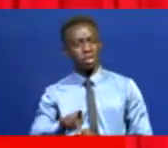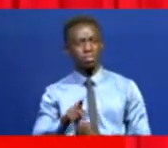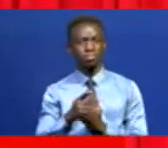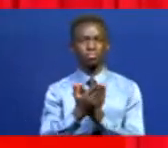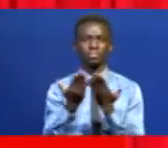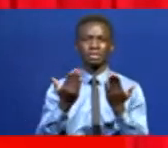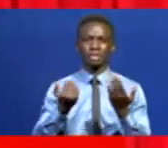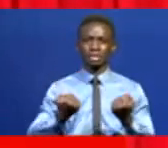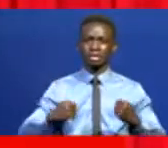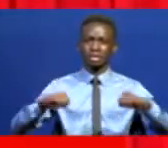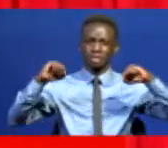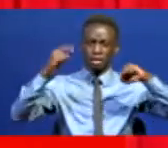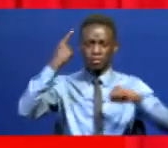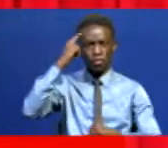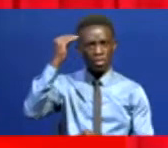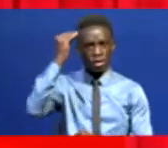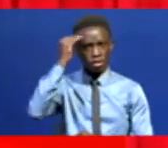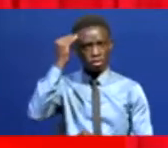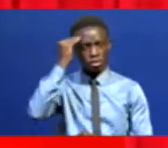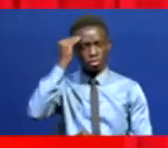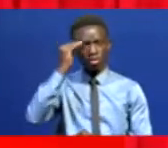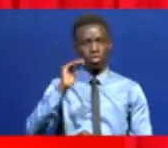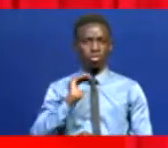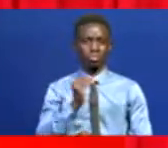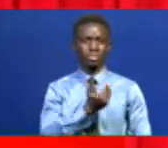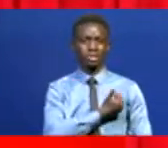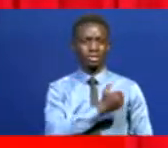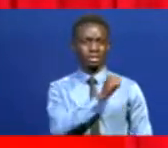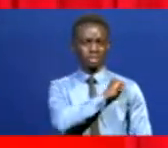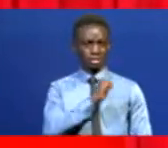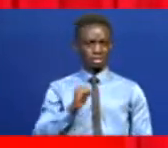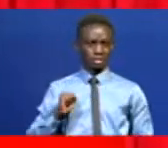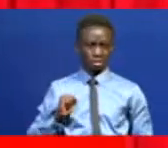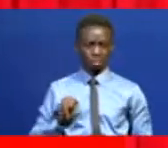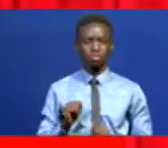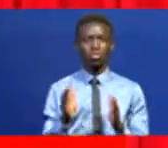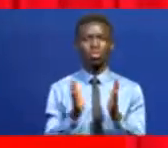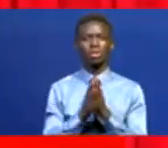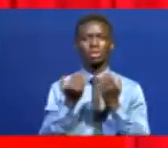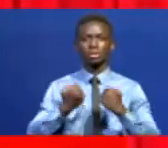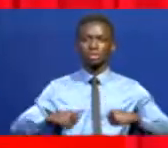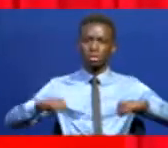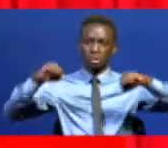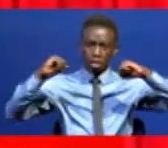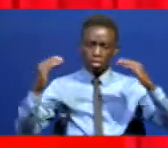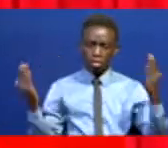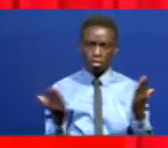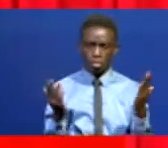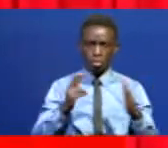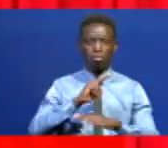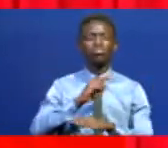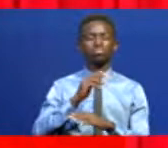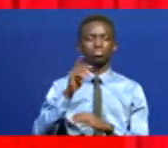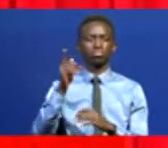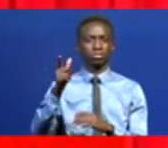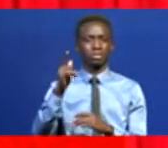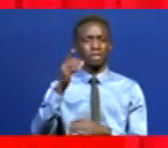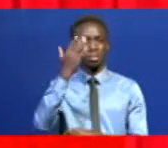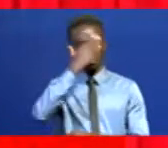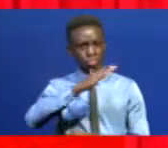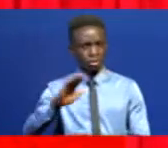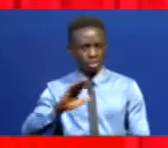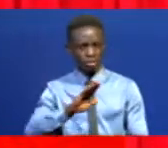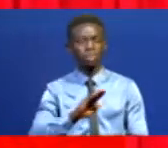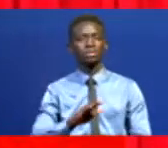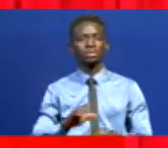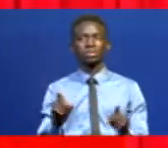Chair of Education Committee, Senate, and my Chair, National Assembly, and all of us, the participants.